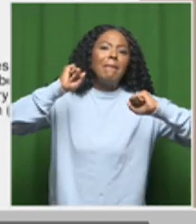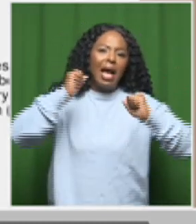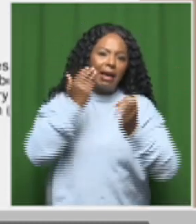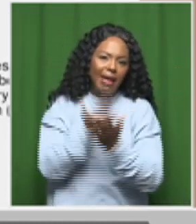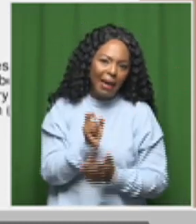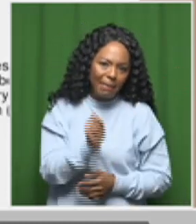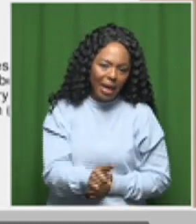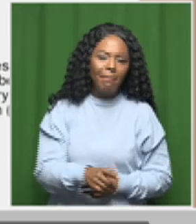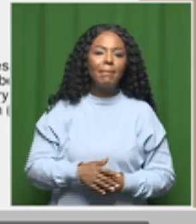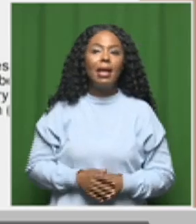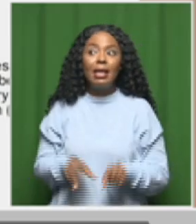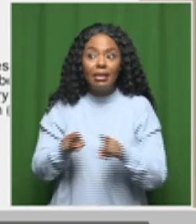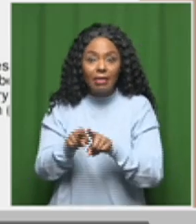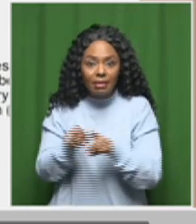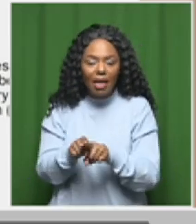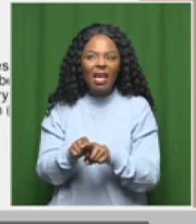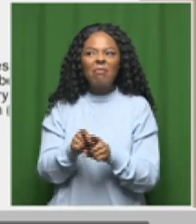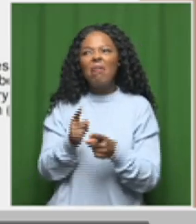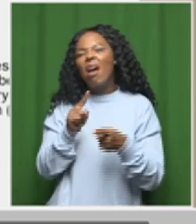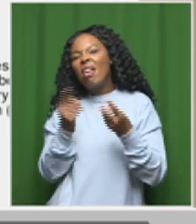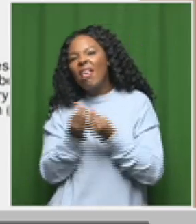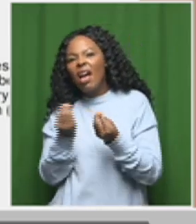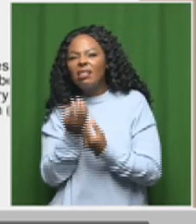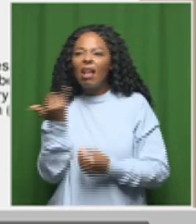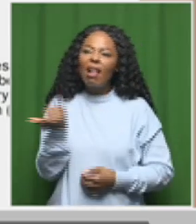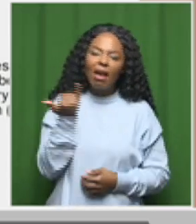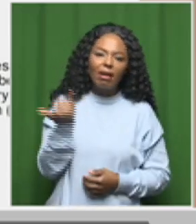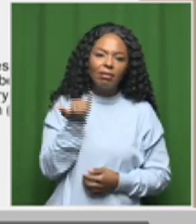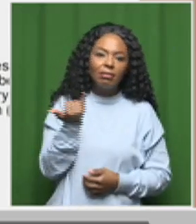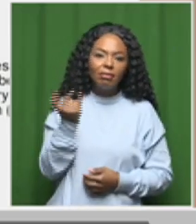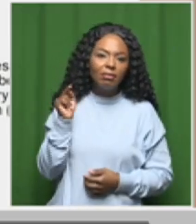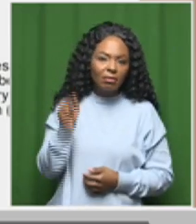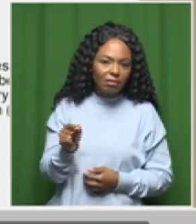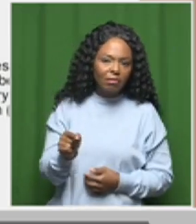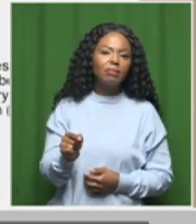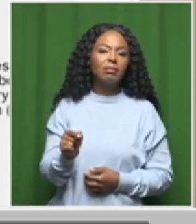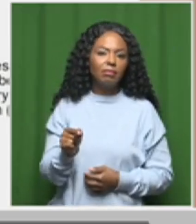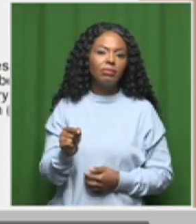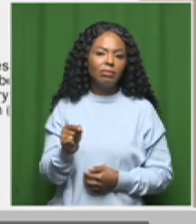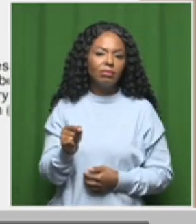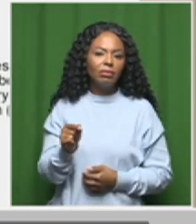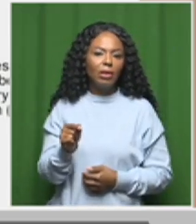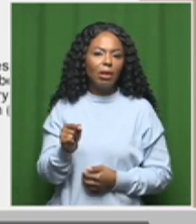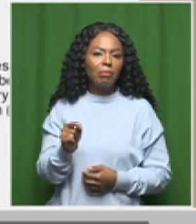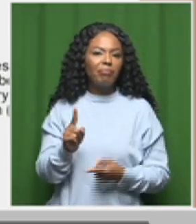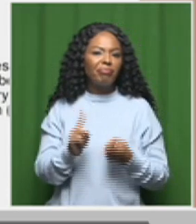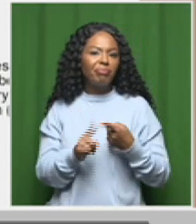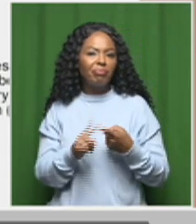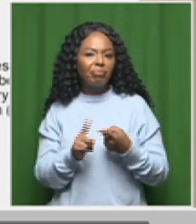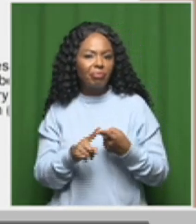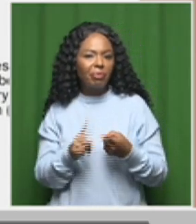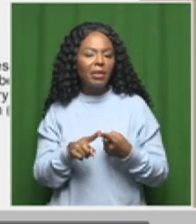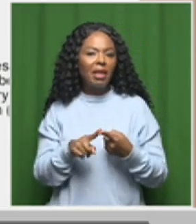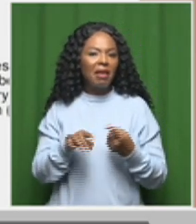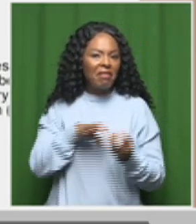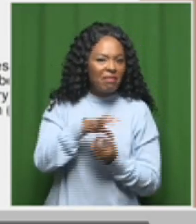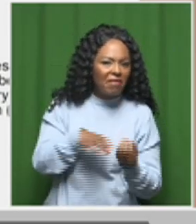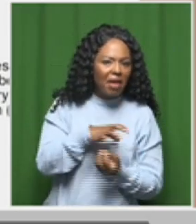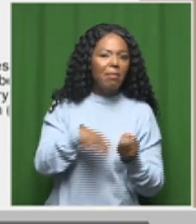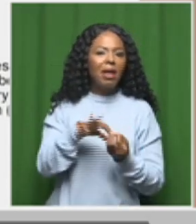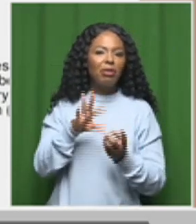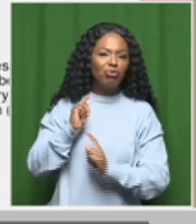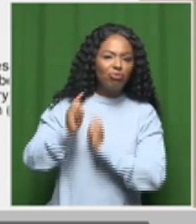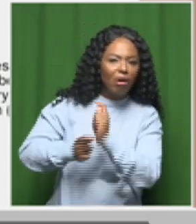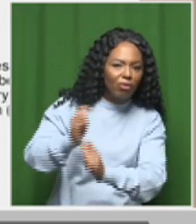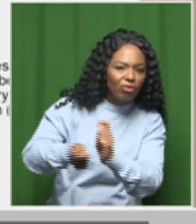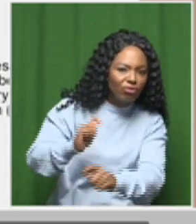also start looking at things such as trends and I'm going to call it family traditions that are